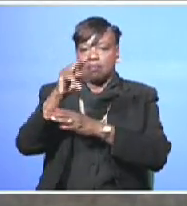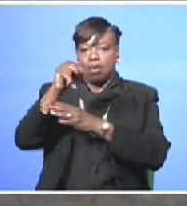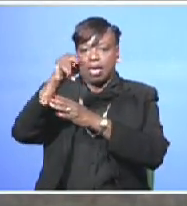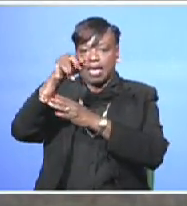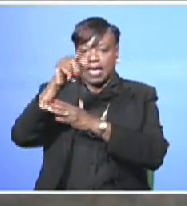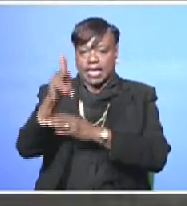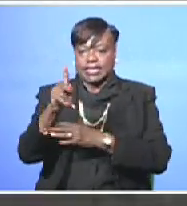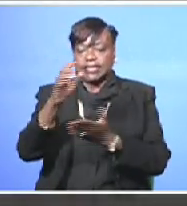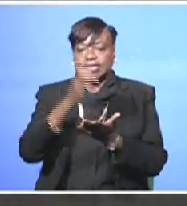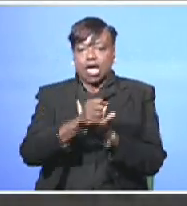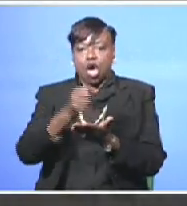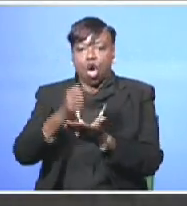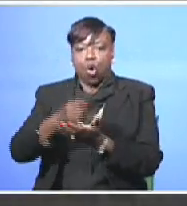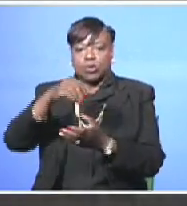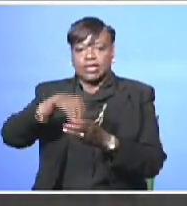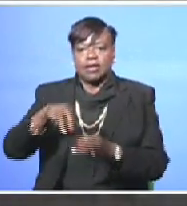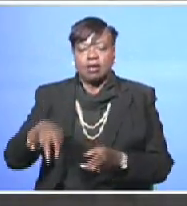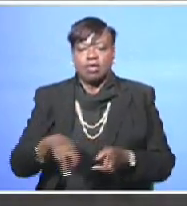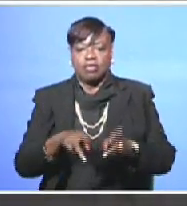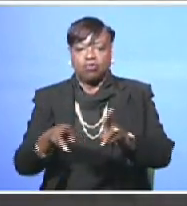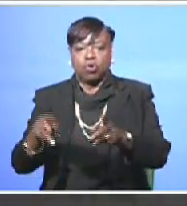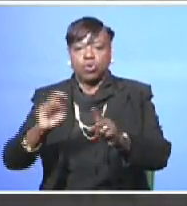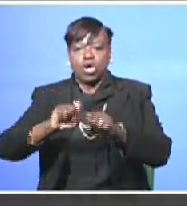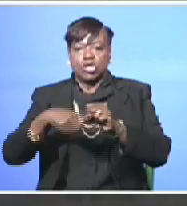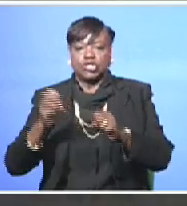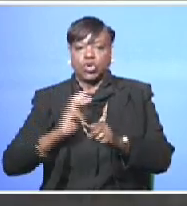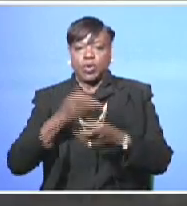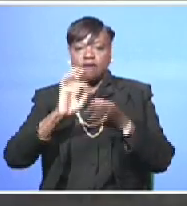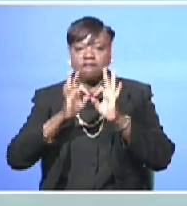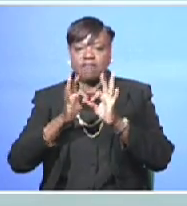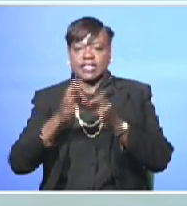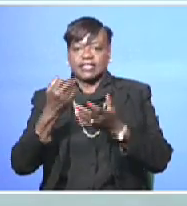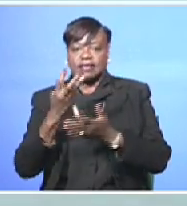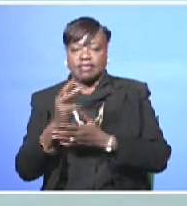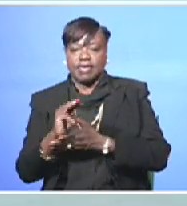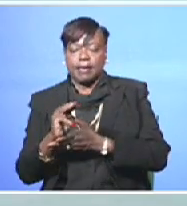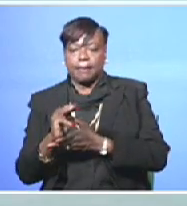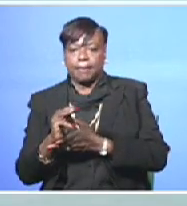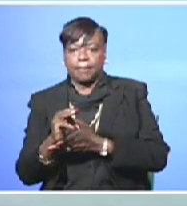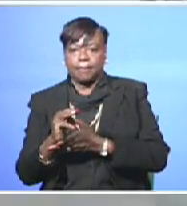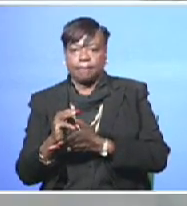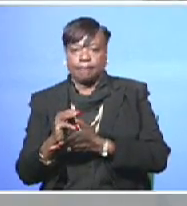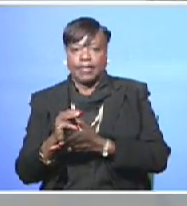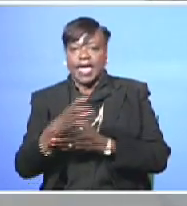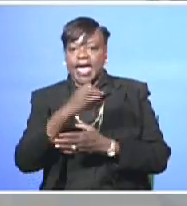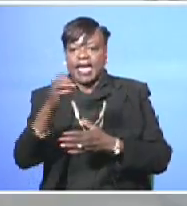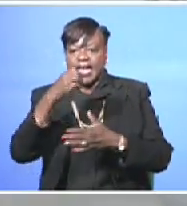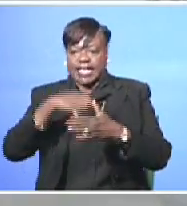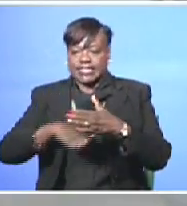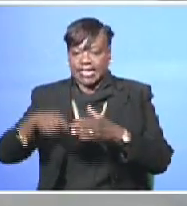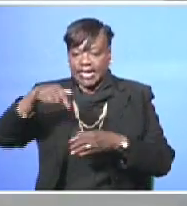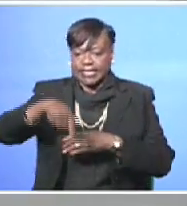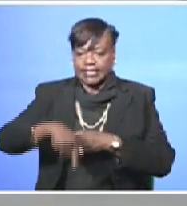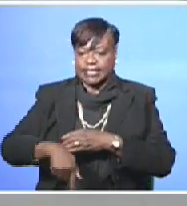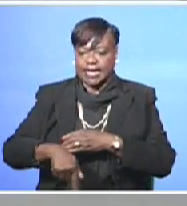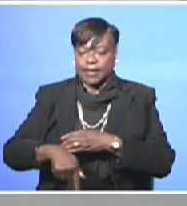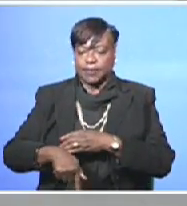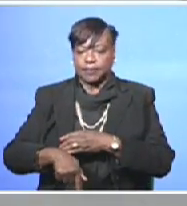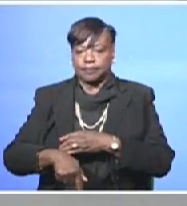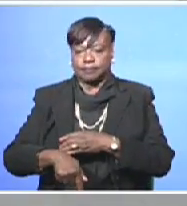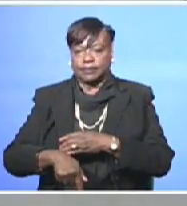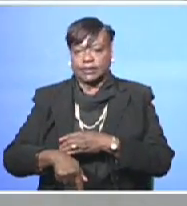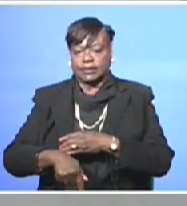do was do a repair job on the road. So what we had to do was excavate down and sort